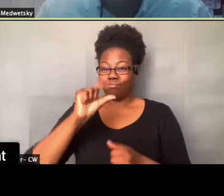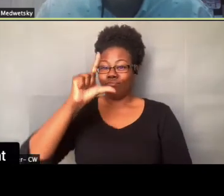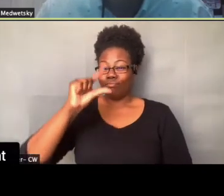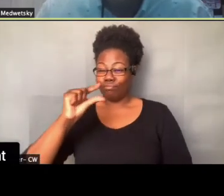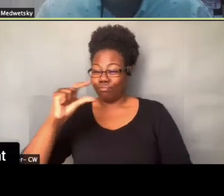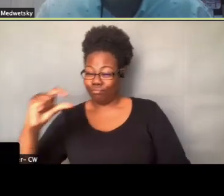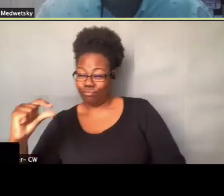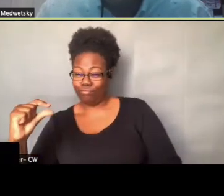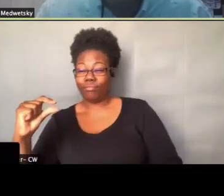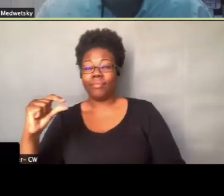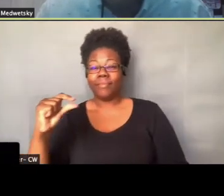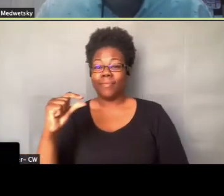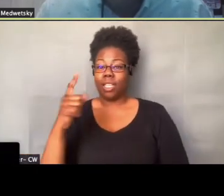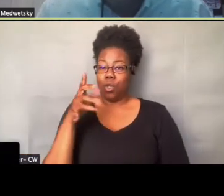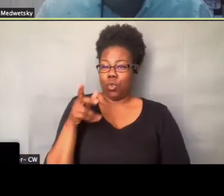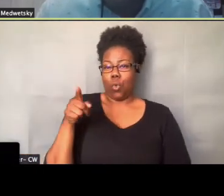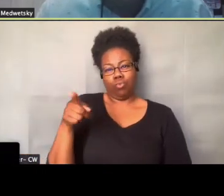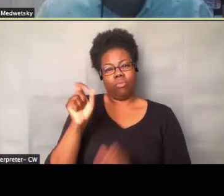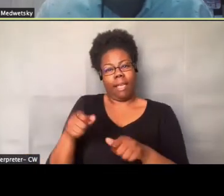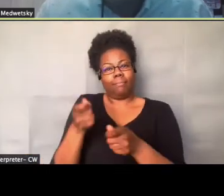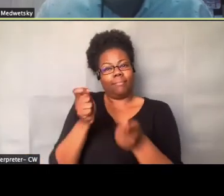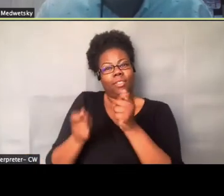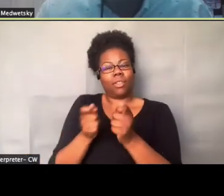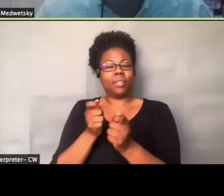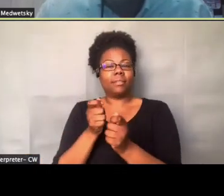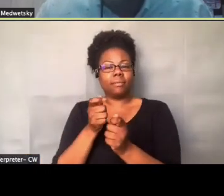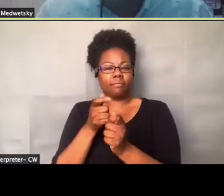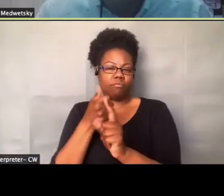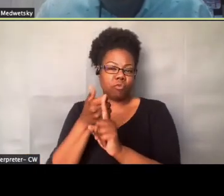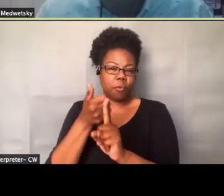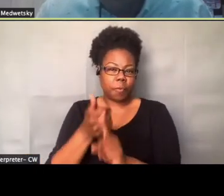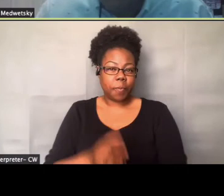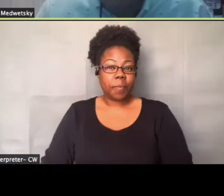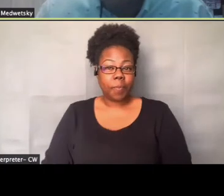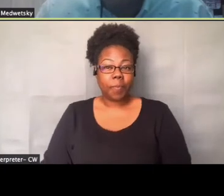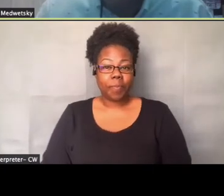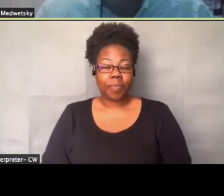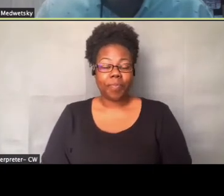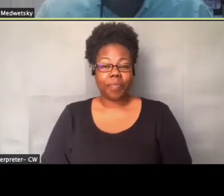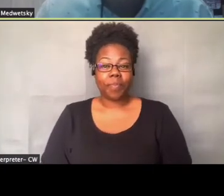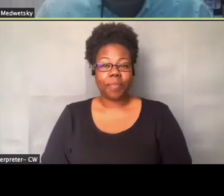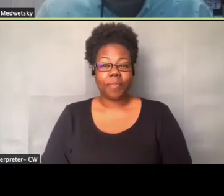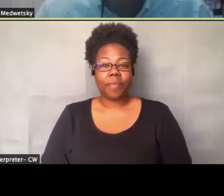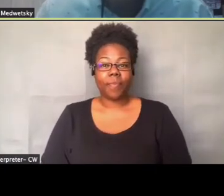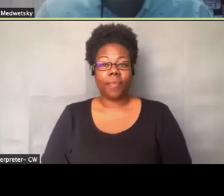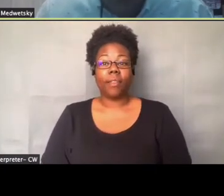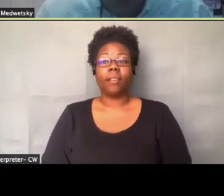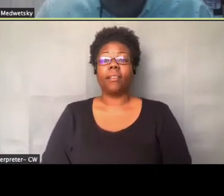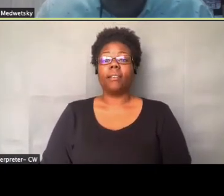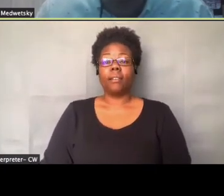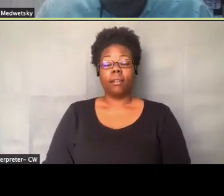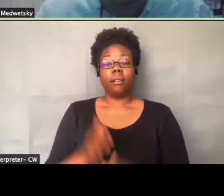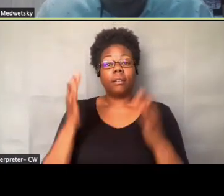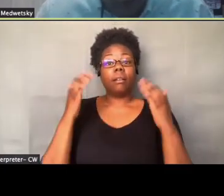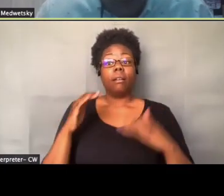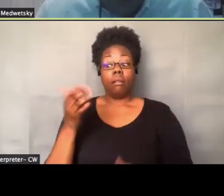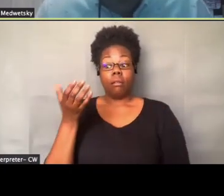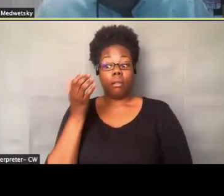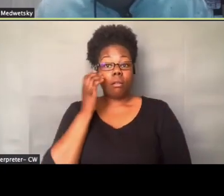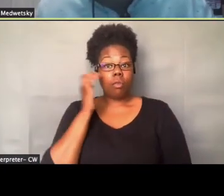you could adjust it. You can use a mobile device as a remote mic. So as I said, you can